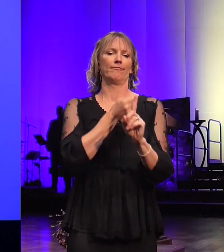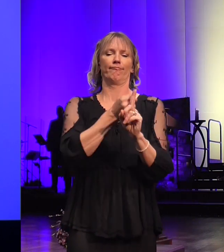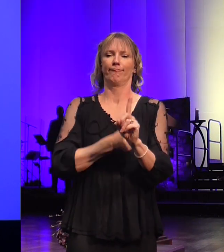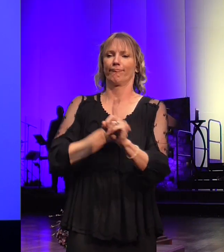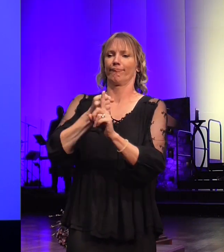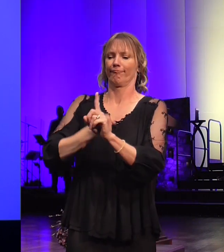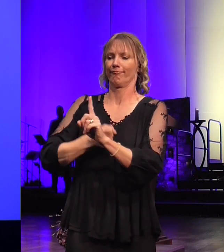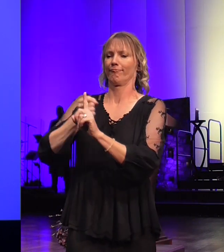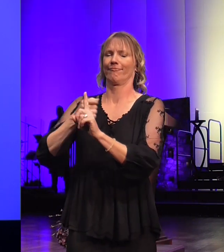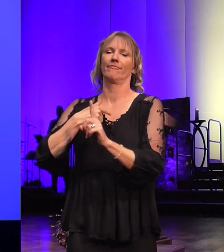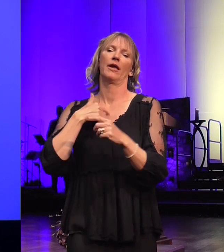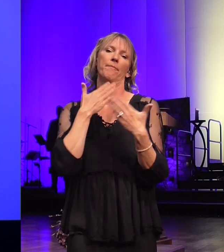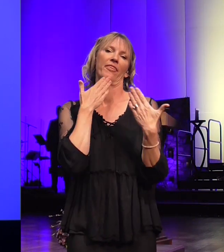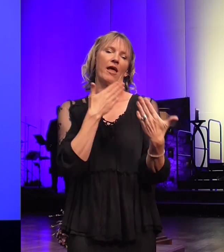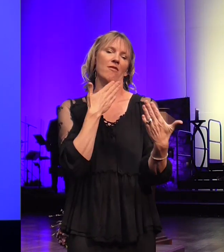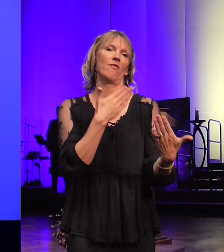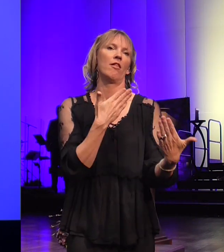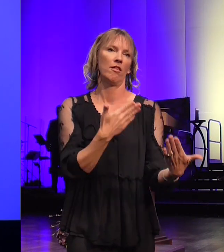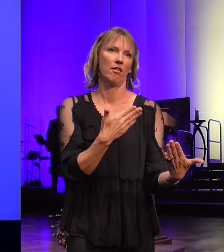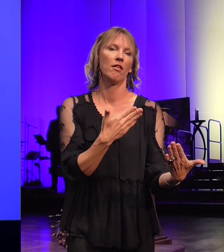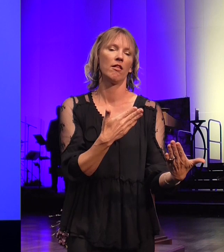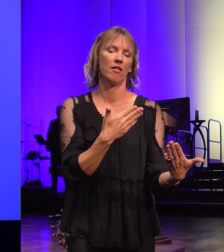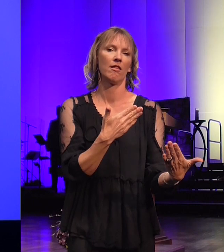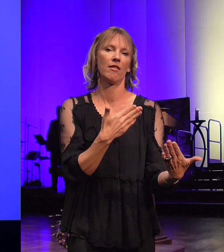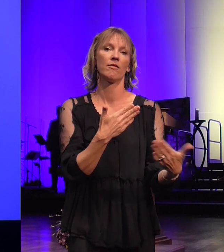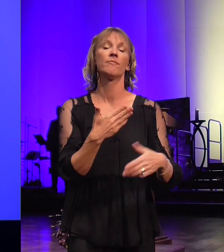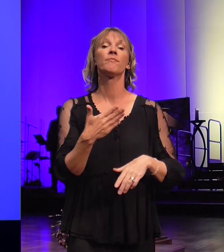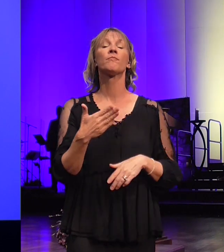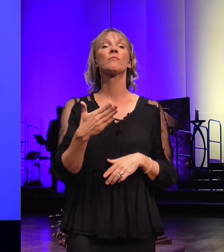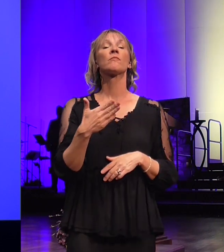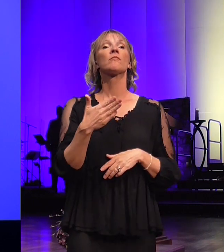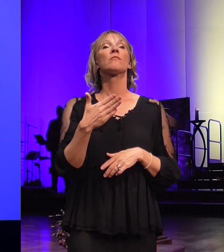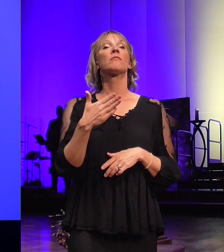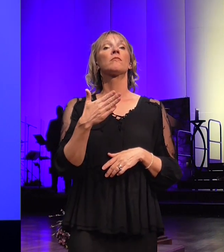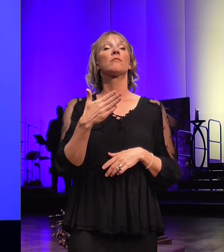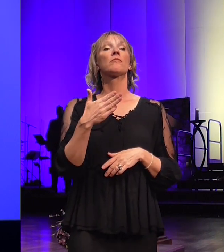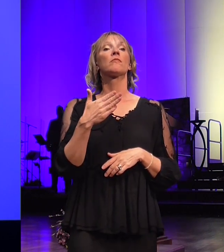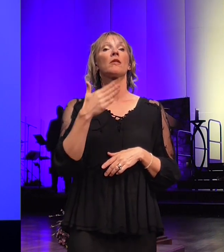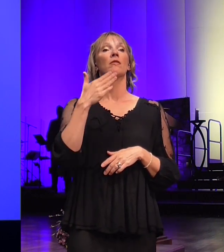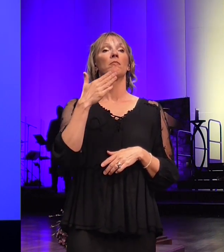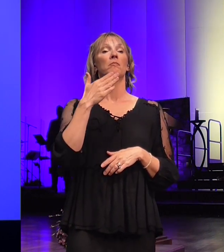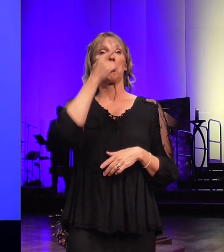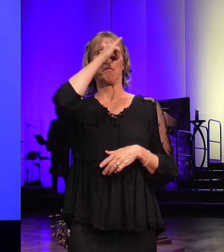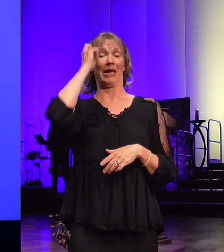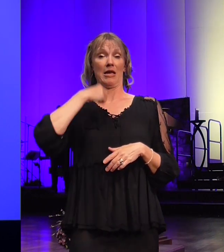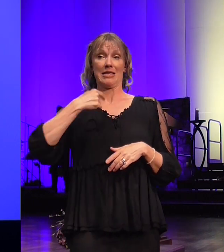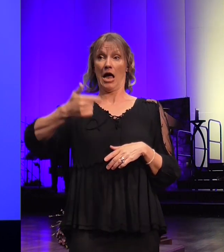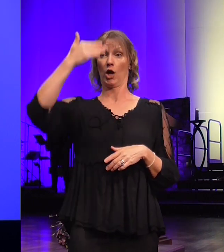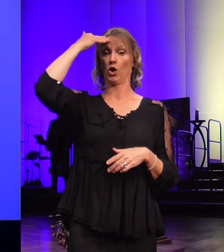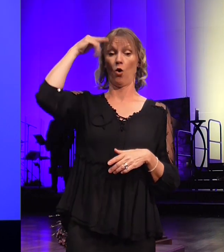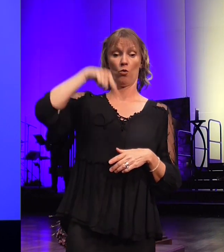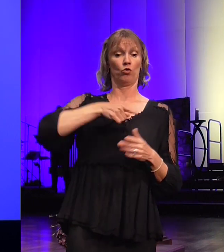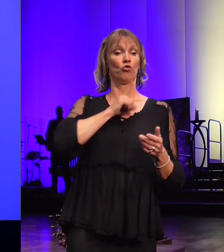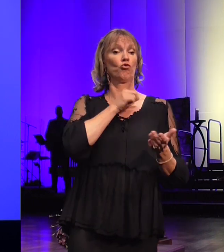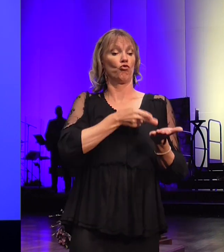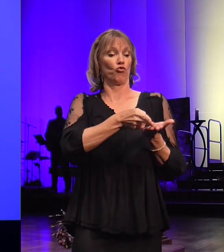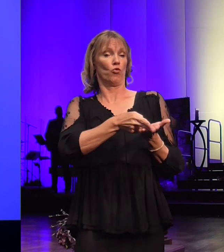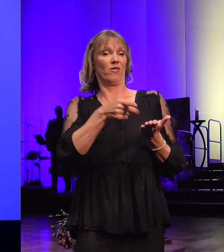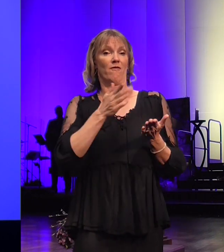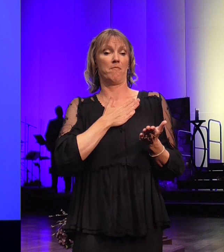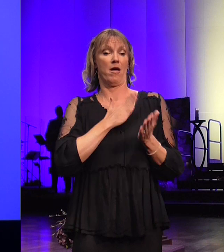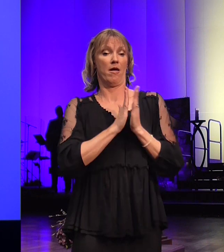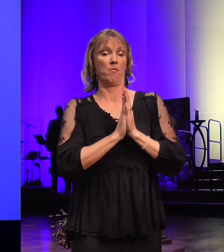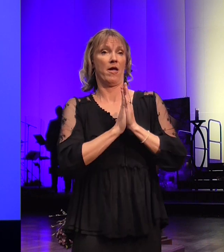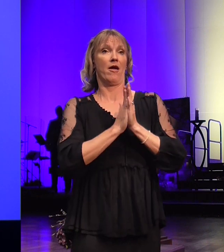I am thankful. And so because I know that is the truth of this prayer and it is